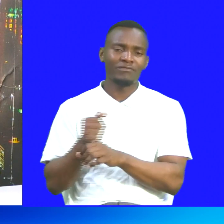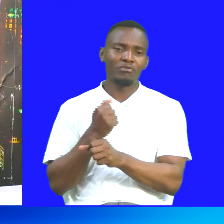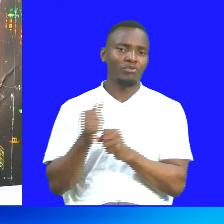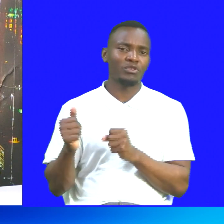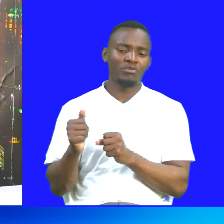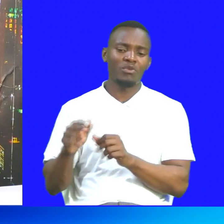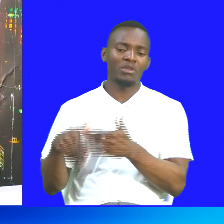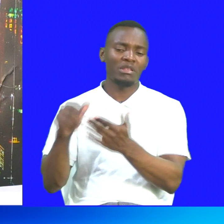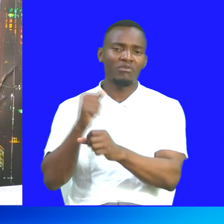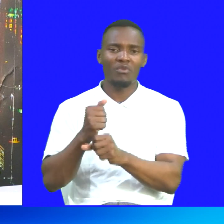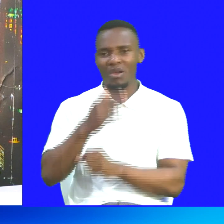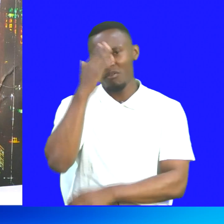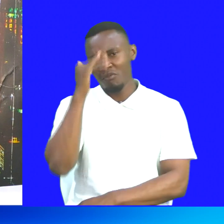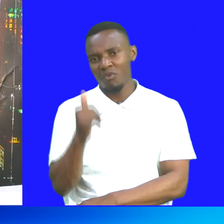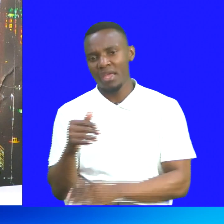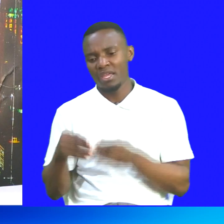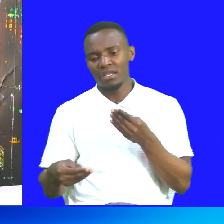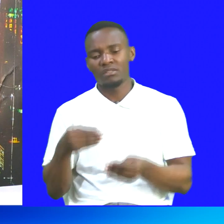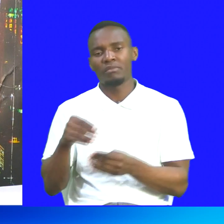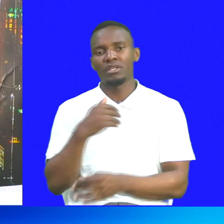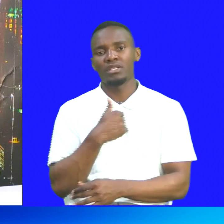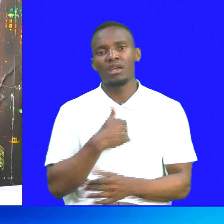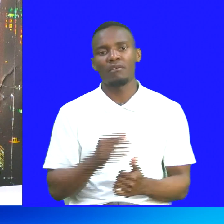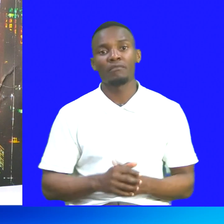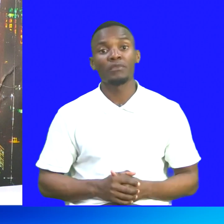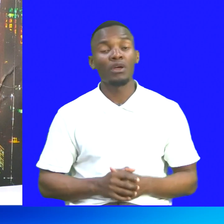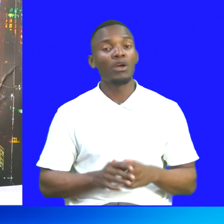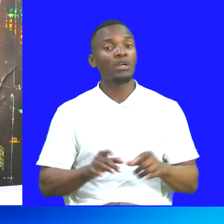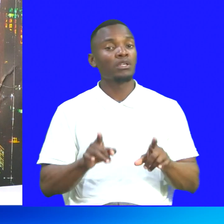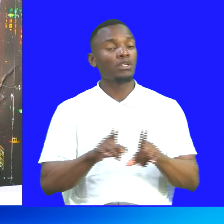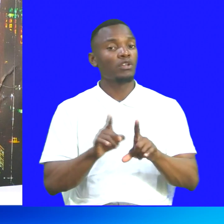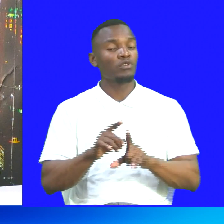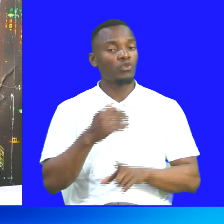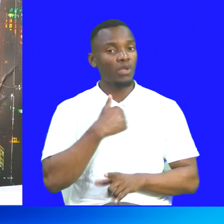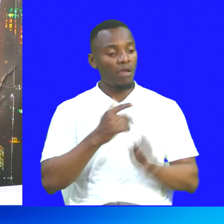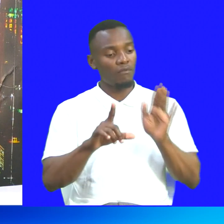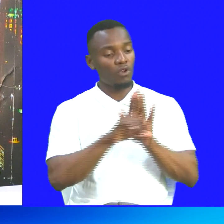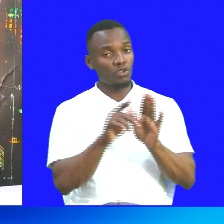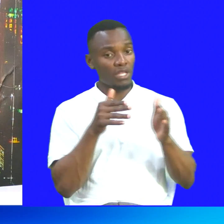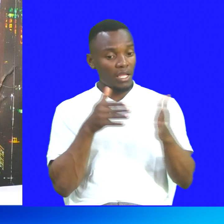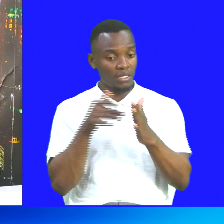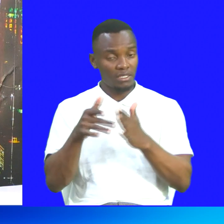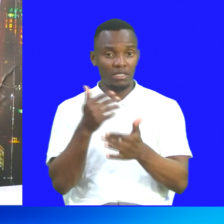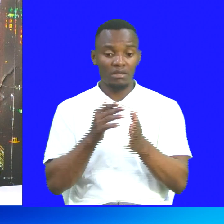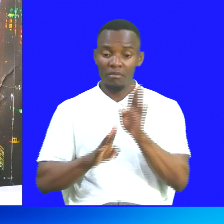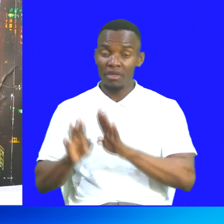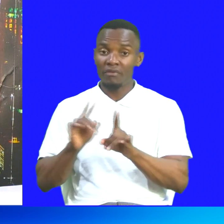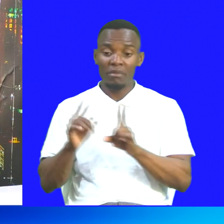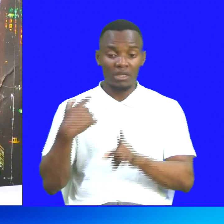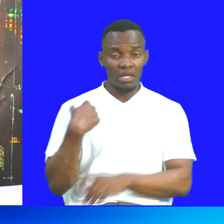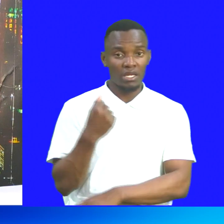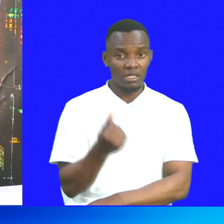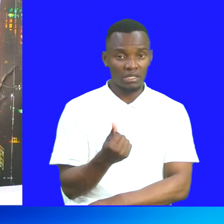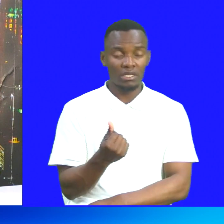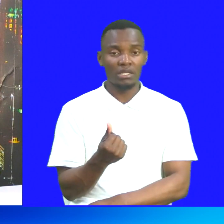because of their disability. There are laws against this, but recently